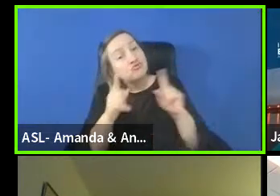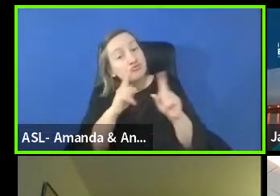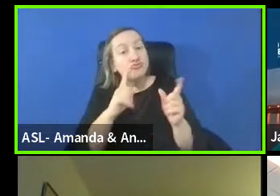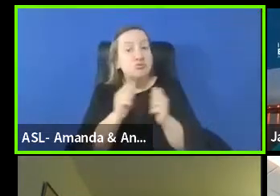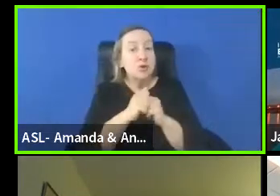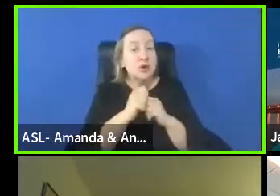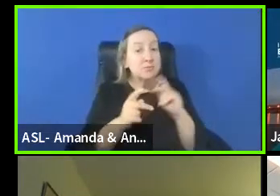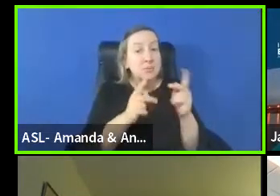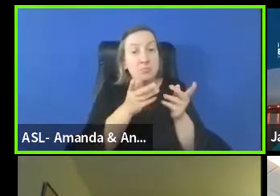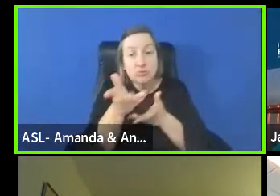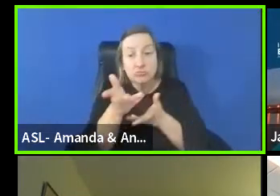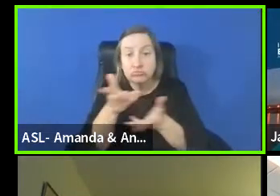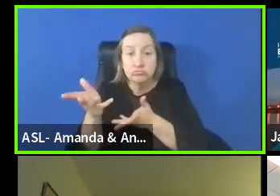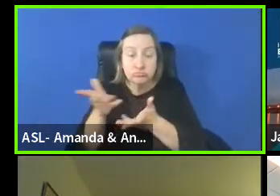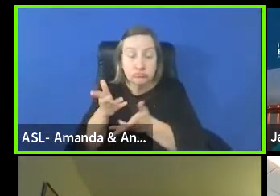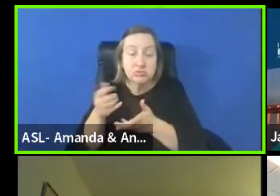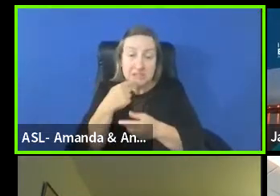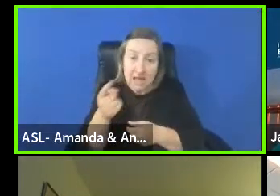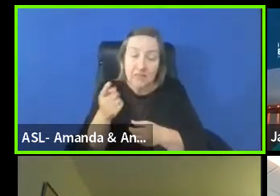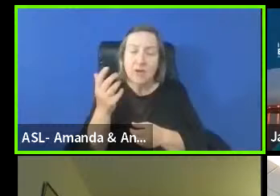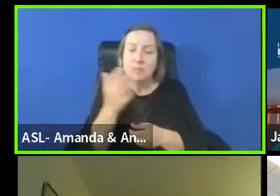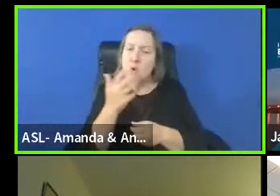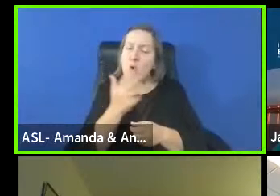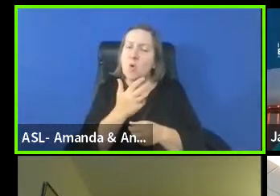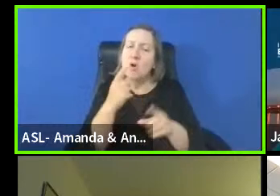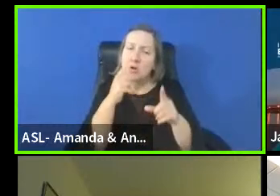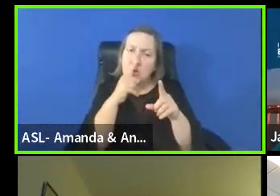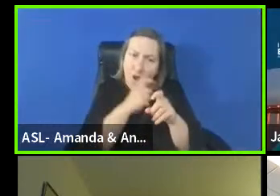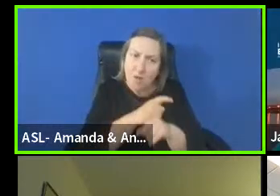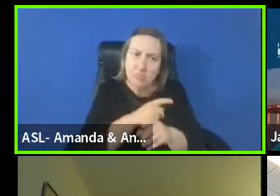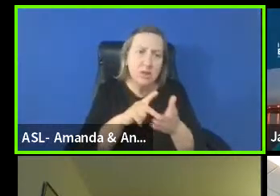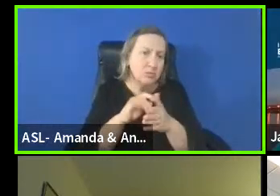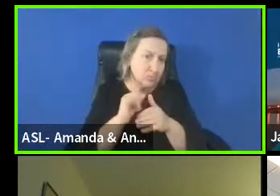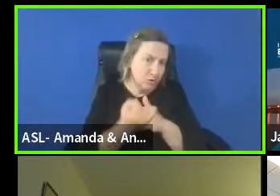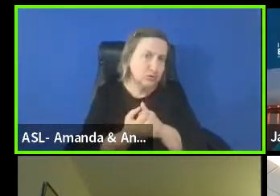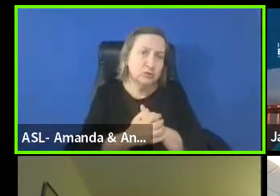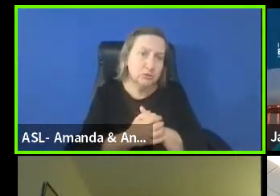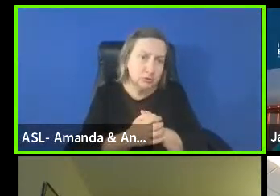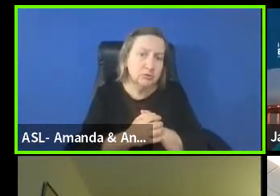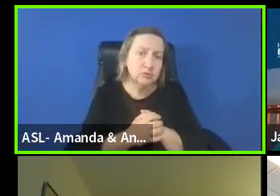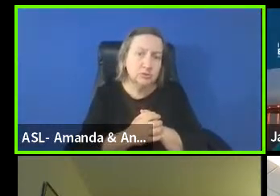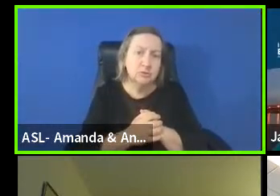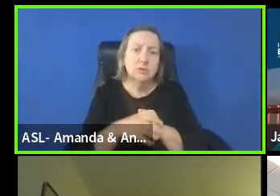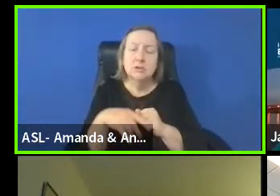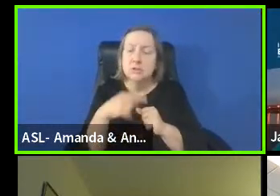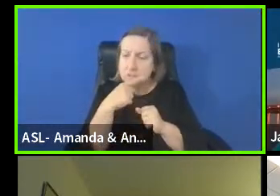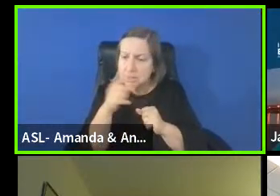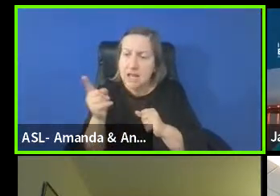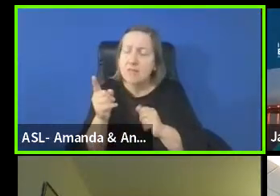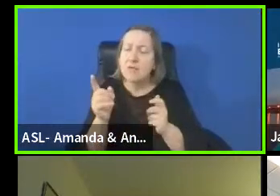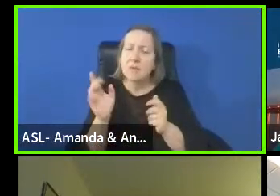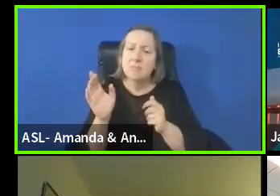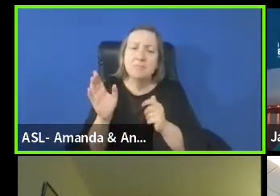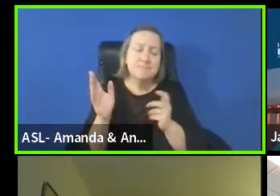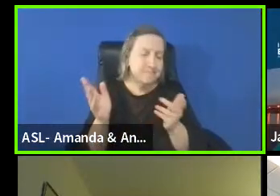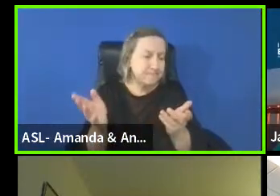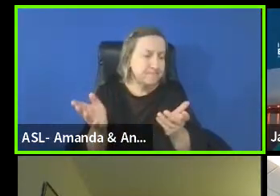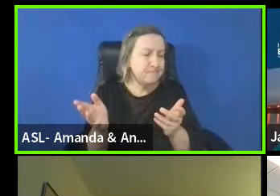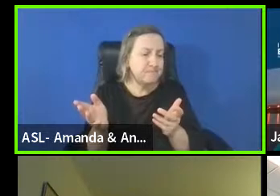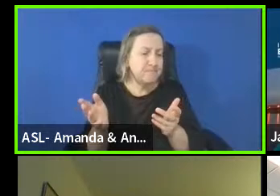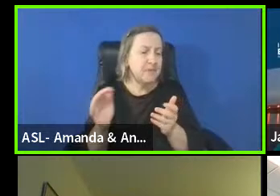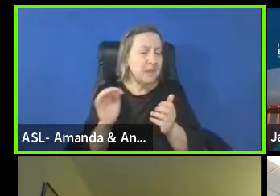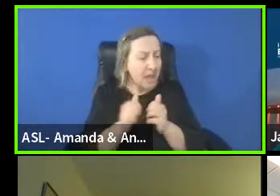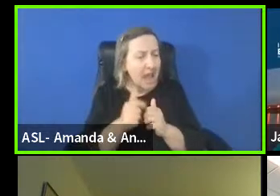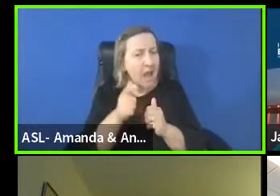conversations, tell them what a complex project this is, and tell them how you